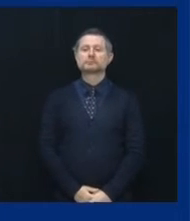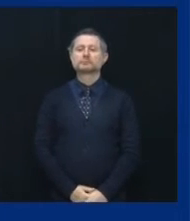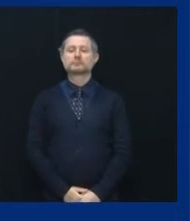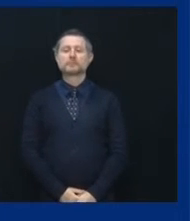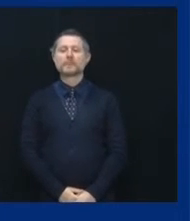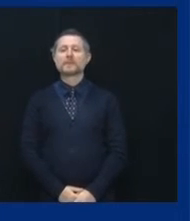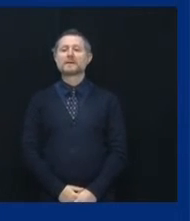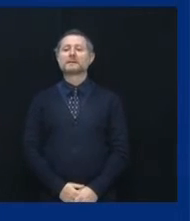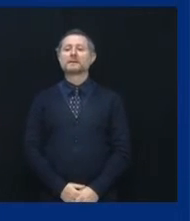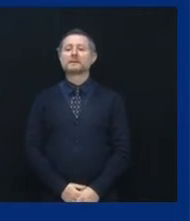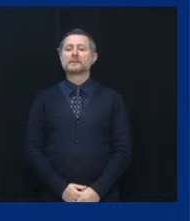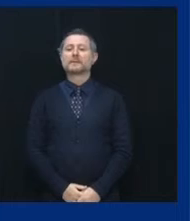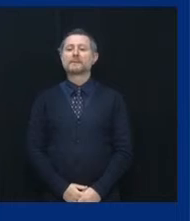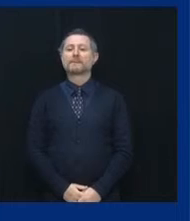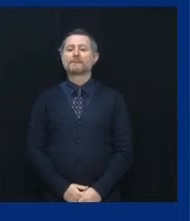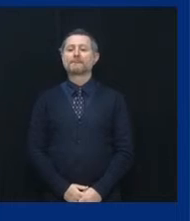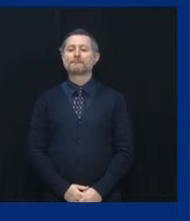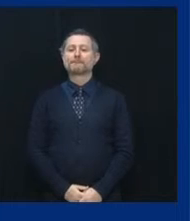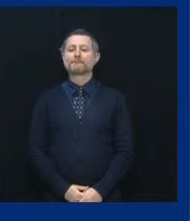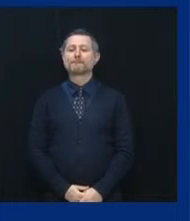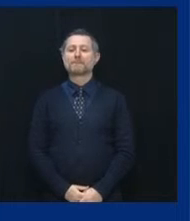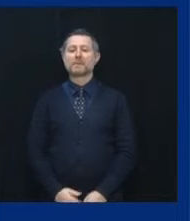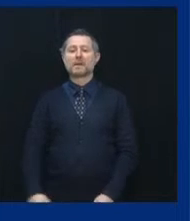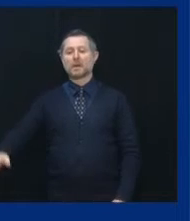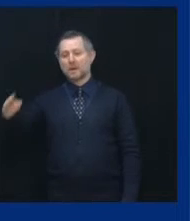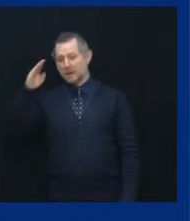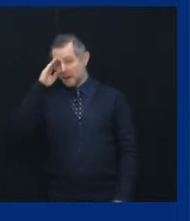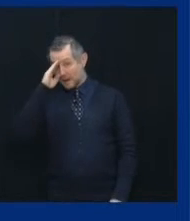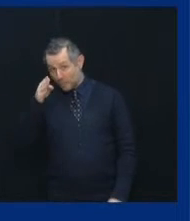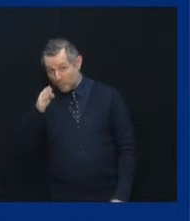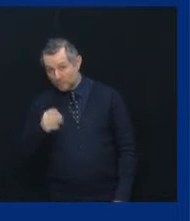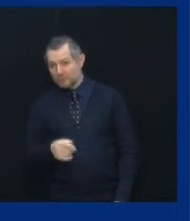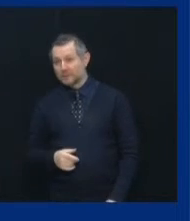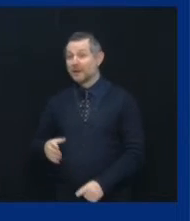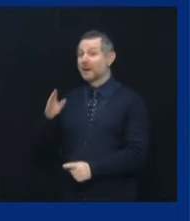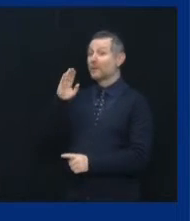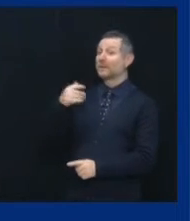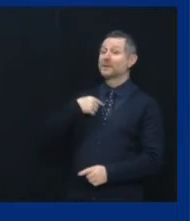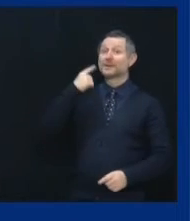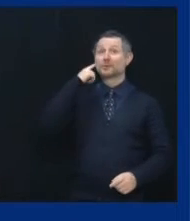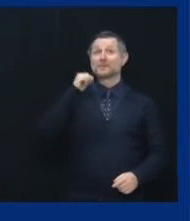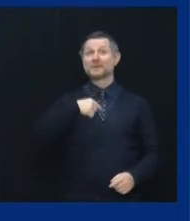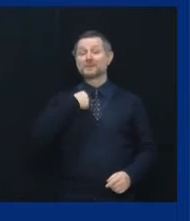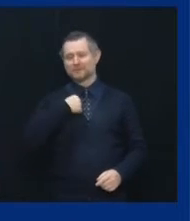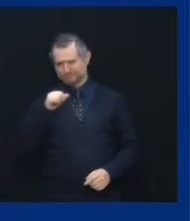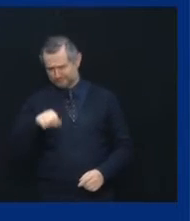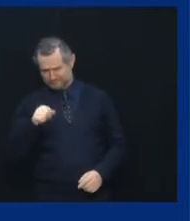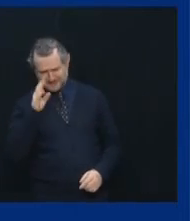Hello? Hello? Hello, can you hear me? We can hear you.